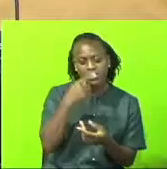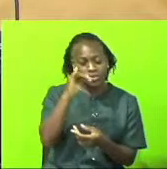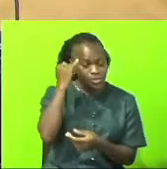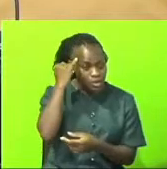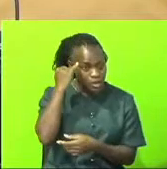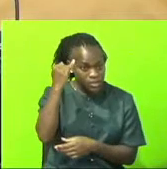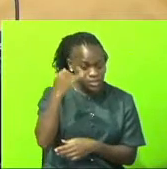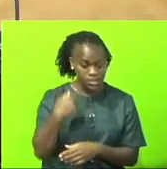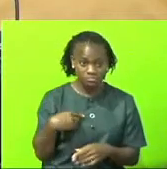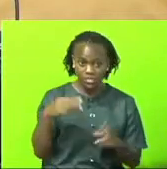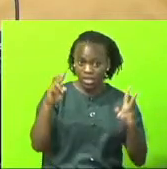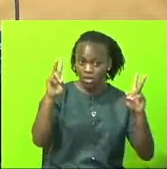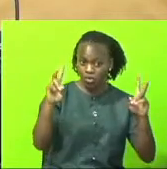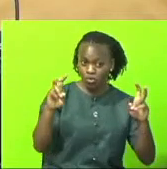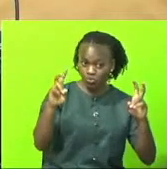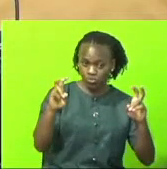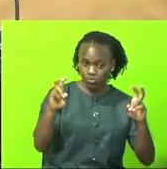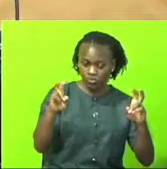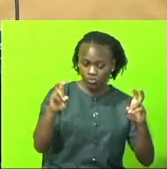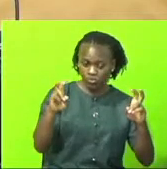quote,